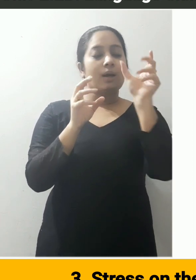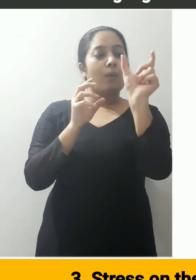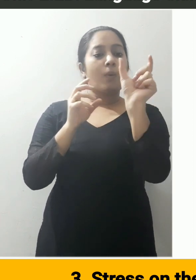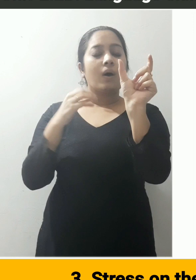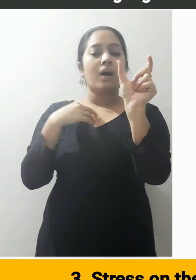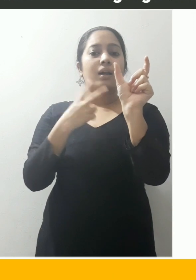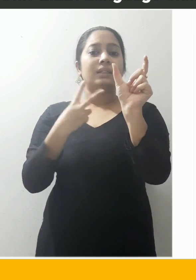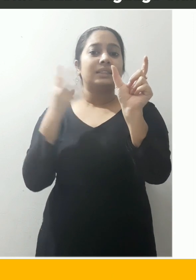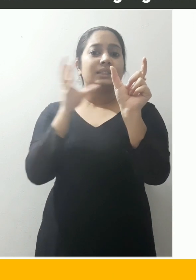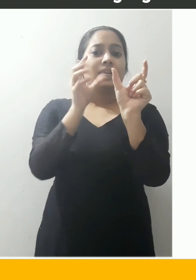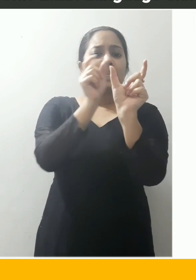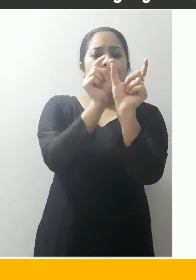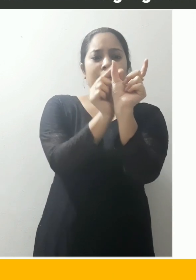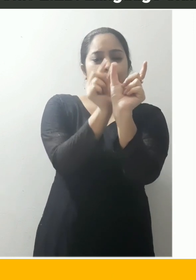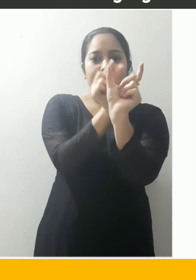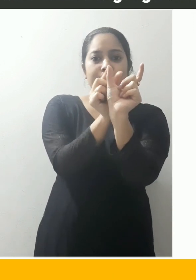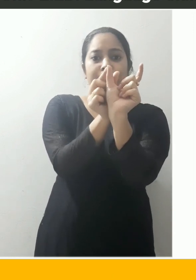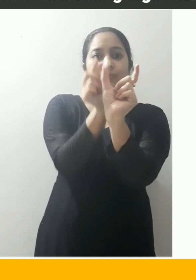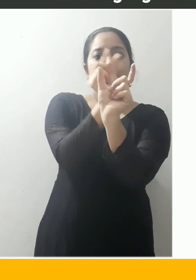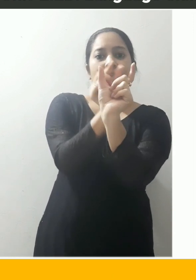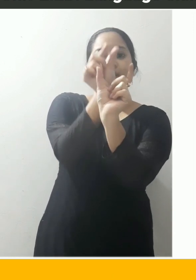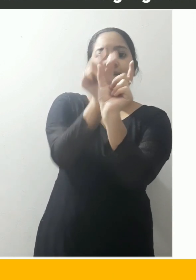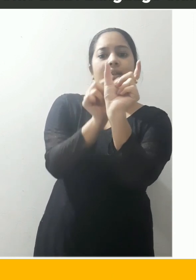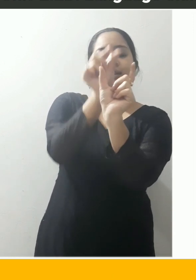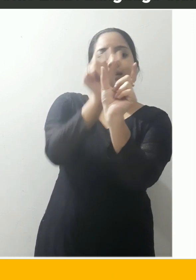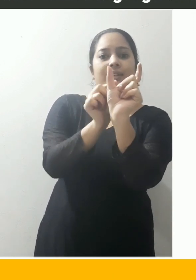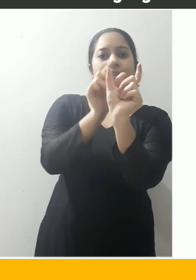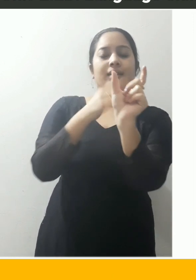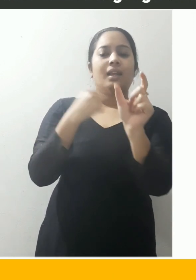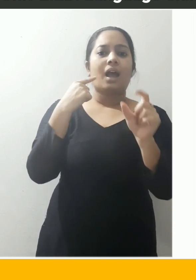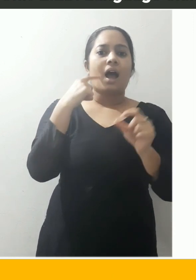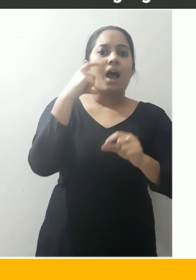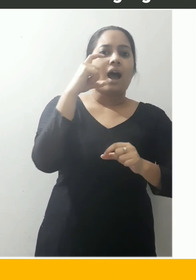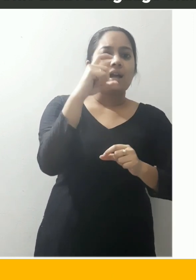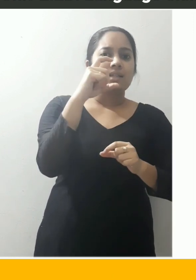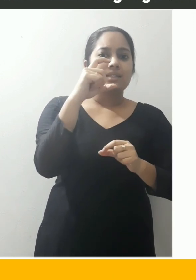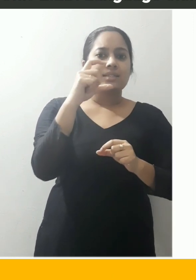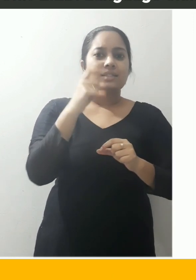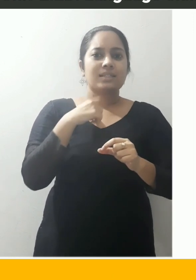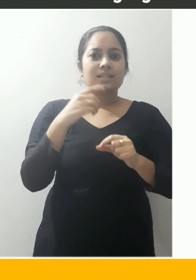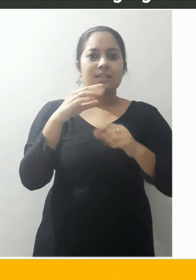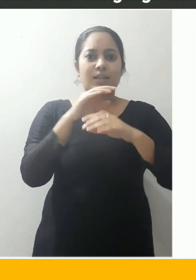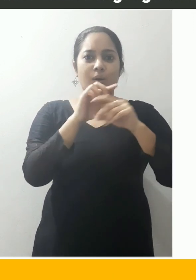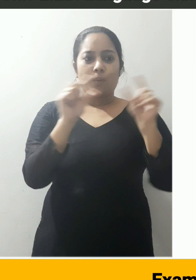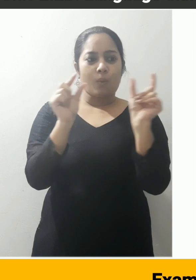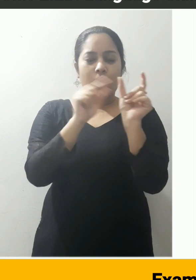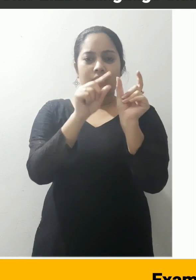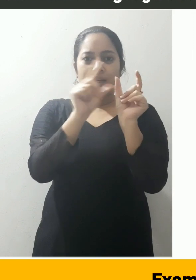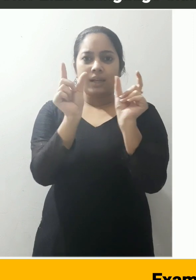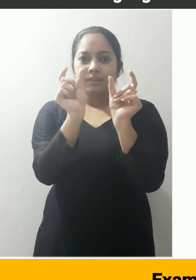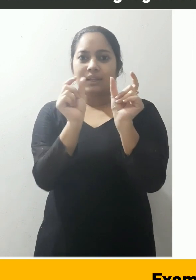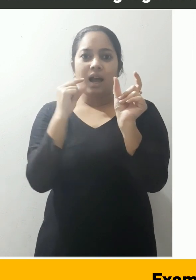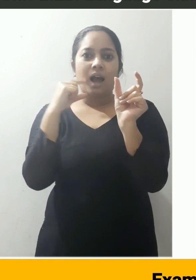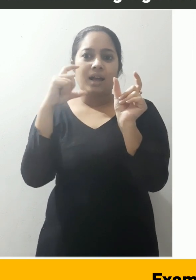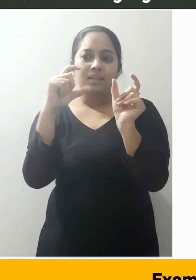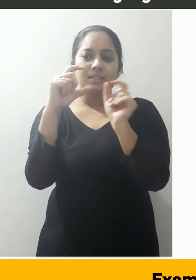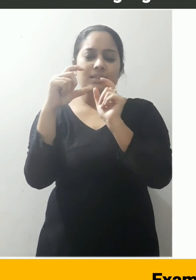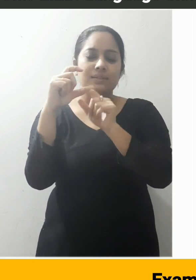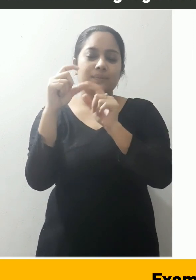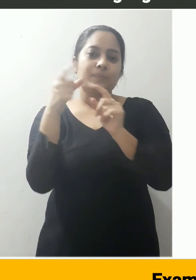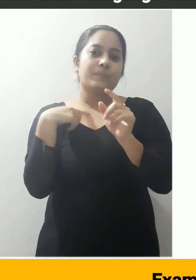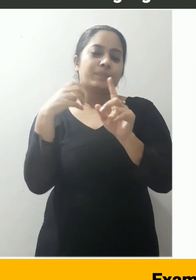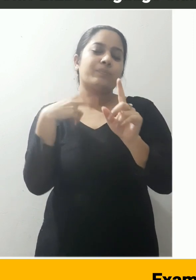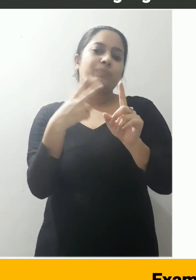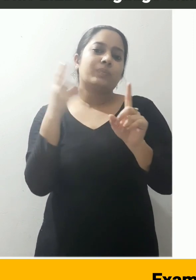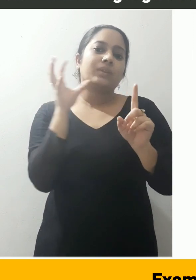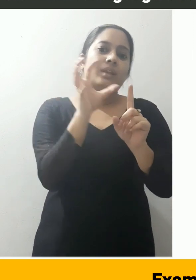end. Words ending in IC. Example: A. This graphic card